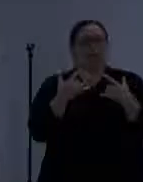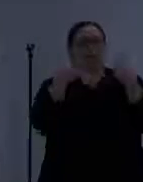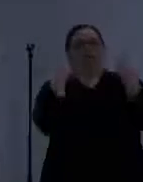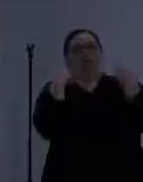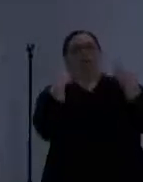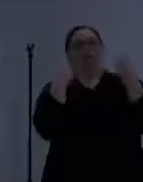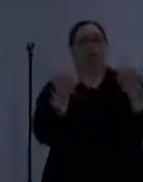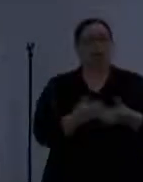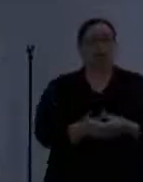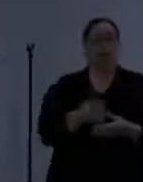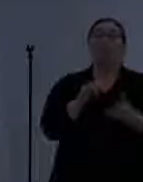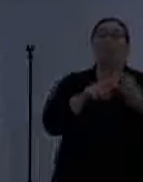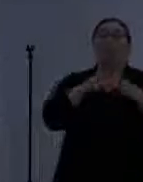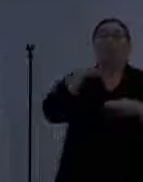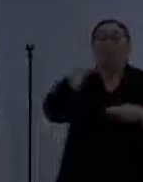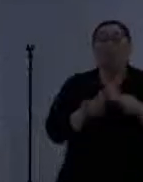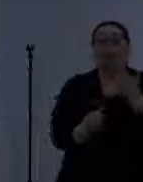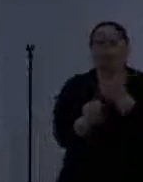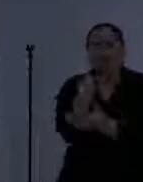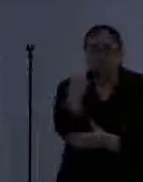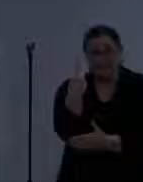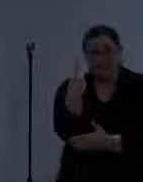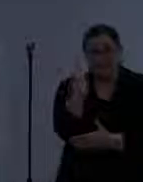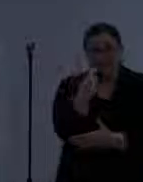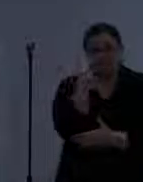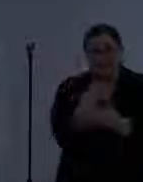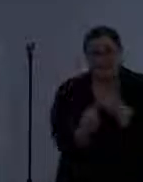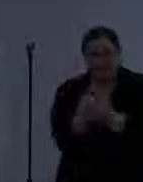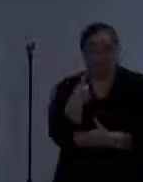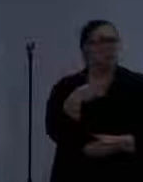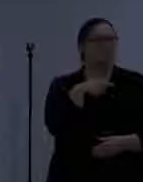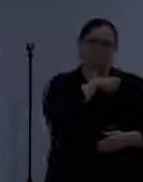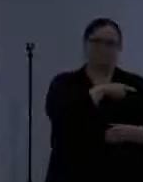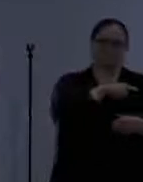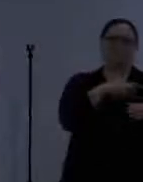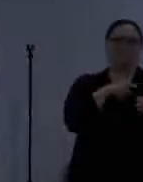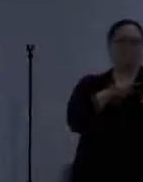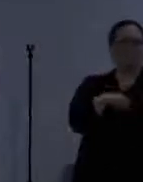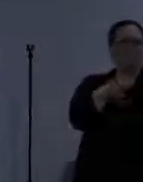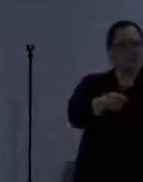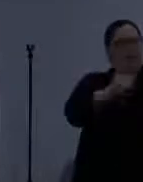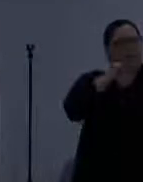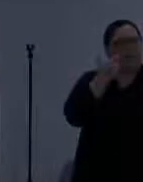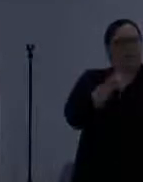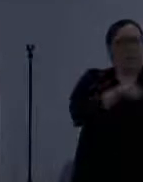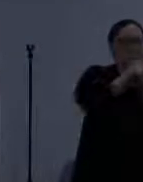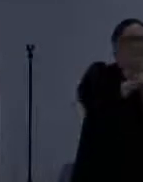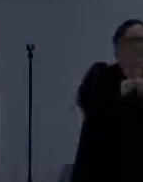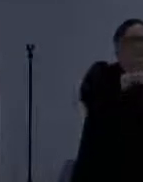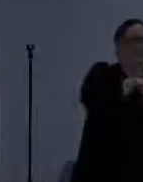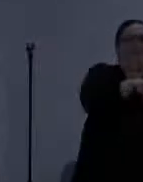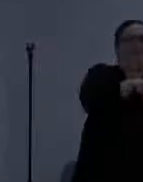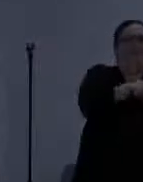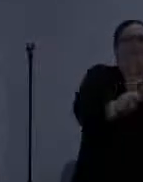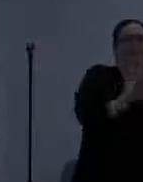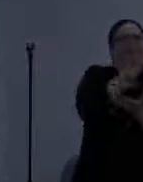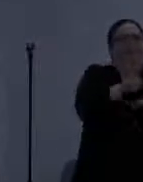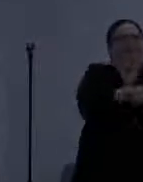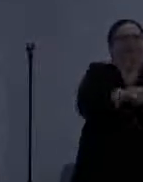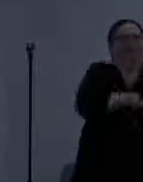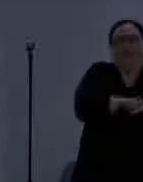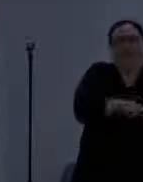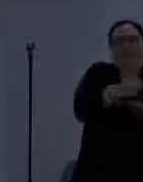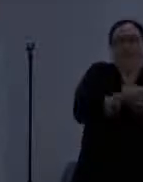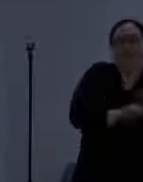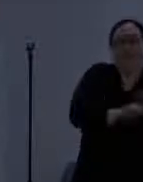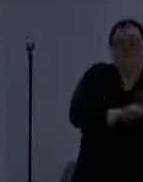occurs, that providers should have a process for reporting and taking action to ensure people are safe. And that might be making